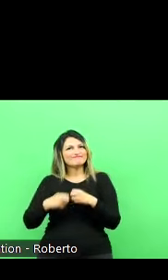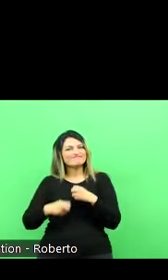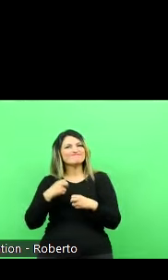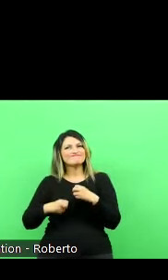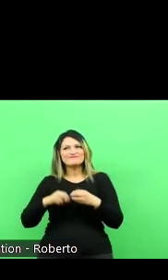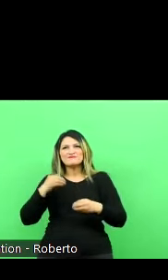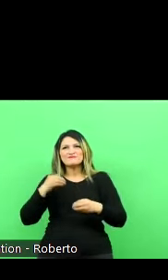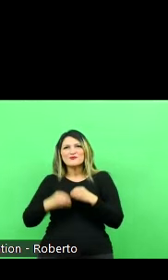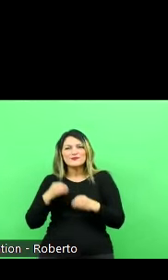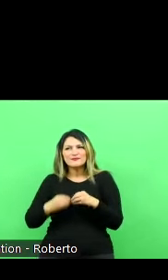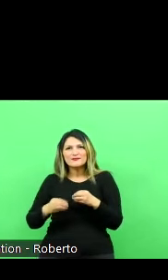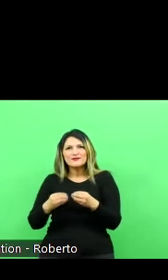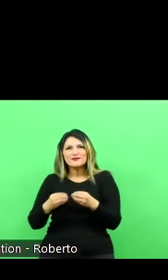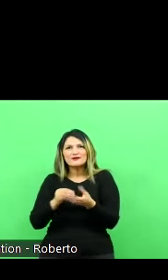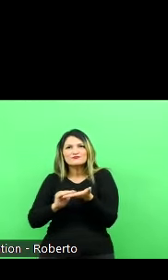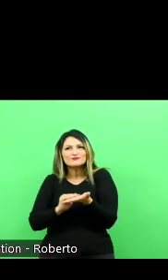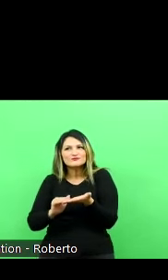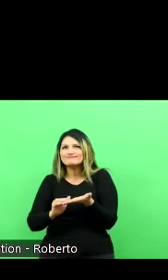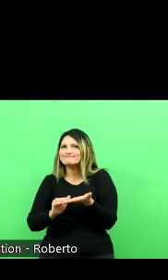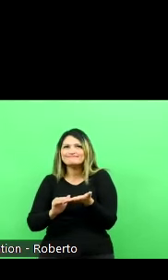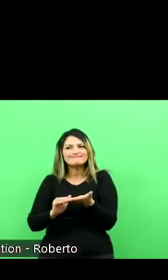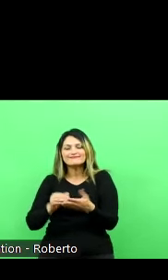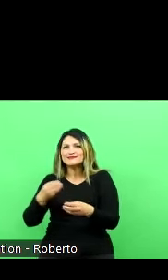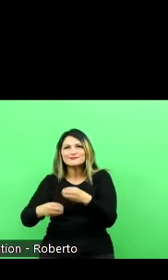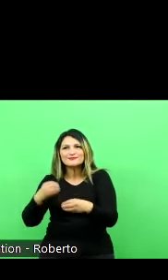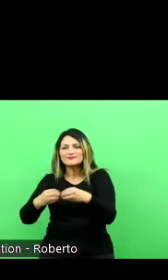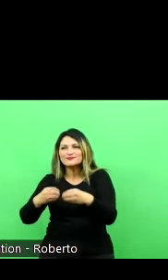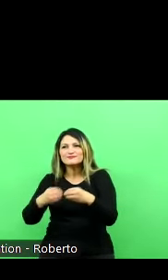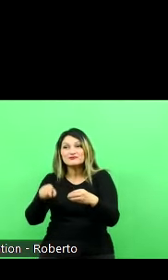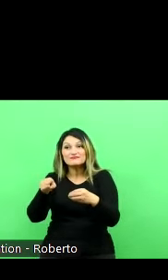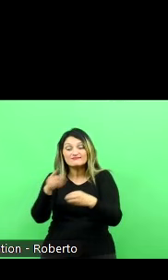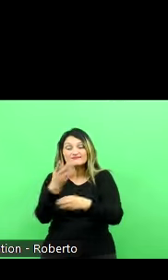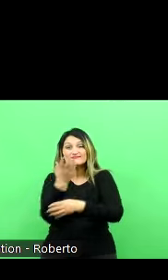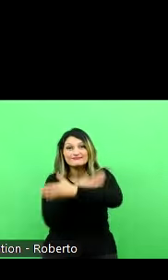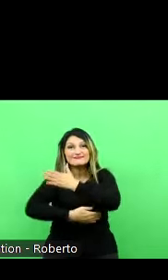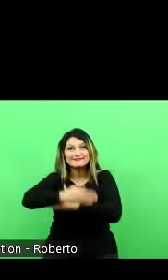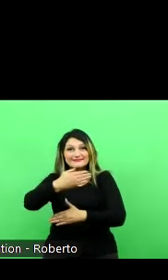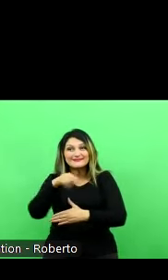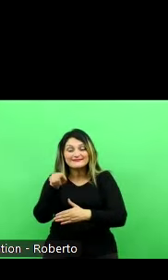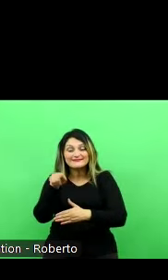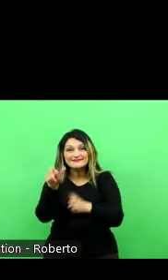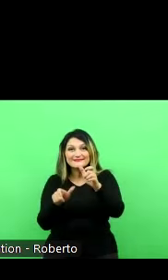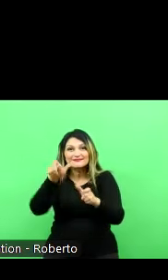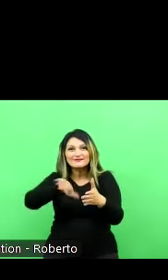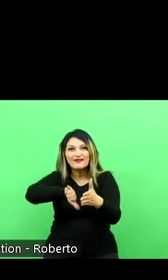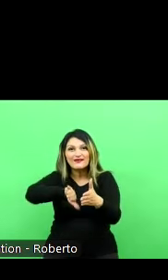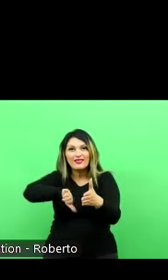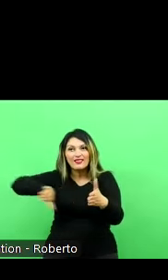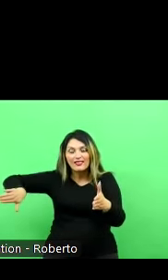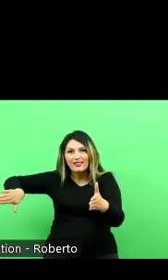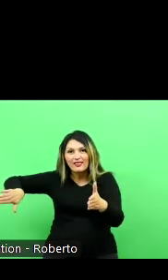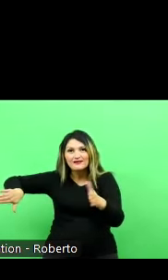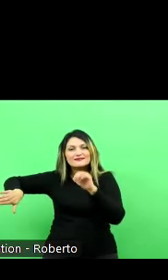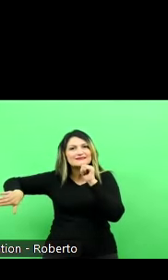Including disability considerations in our plans has been crucial. It allowed us to clearly see